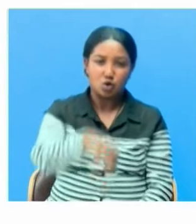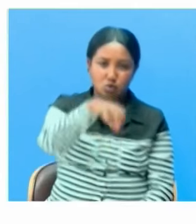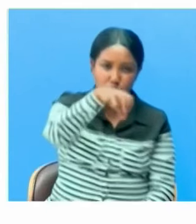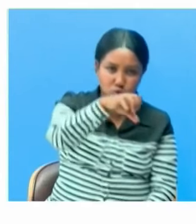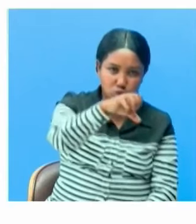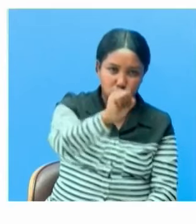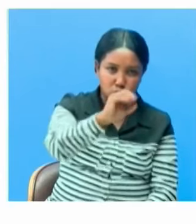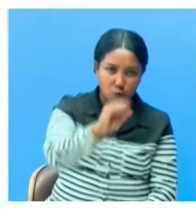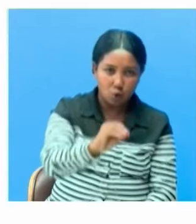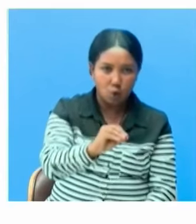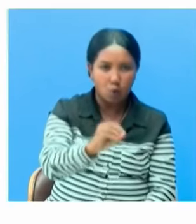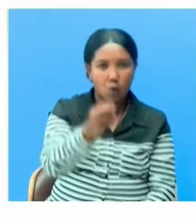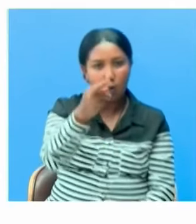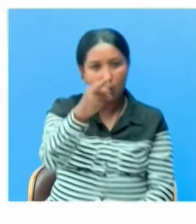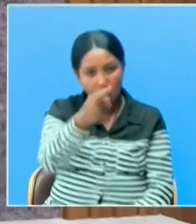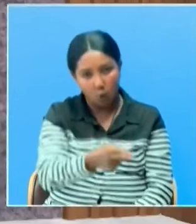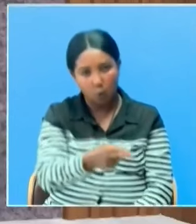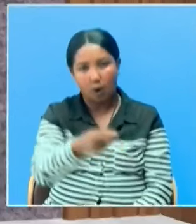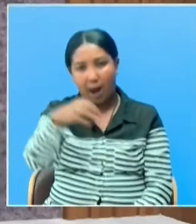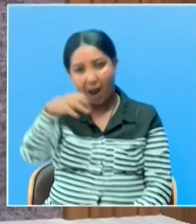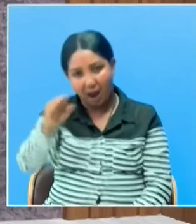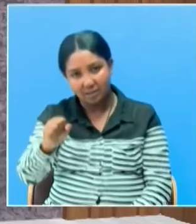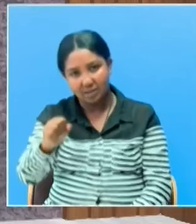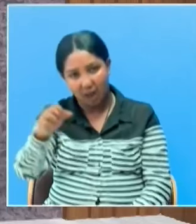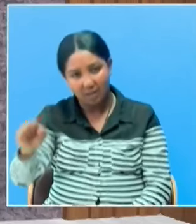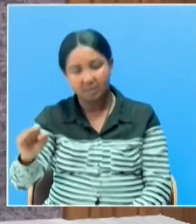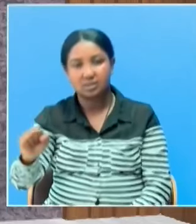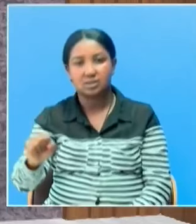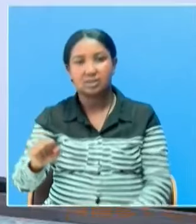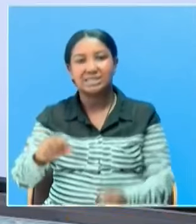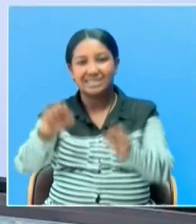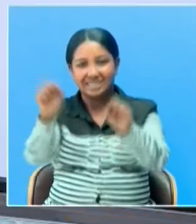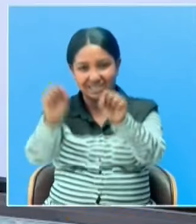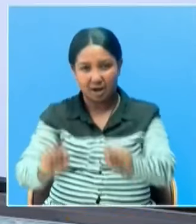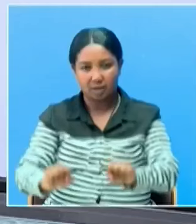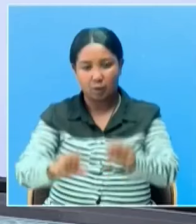structure. So or as a structure.